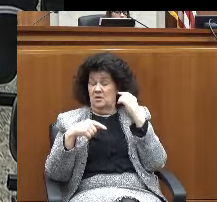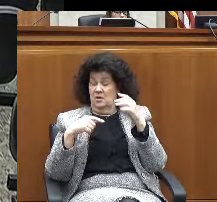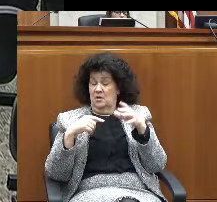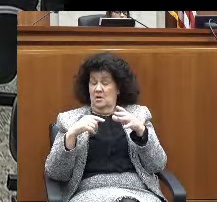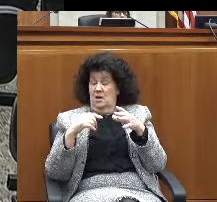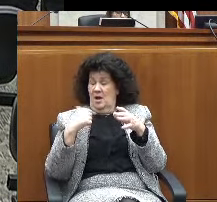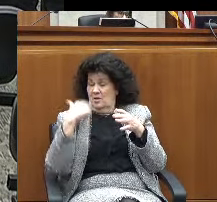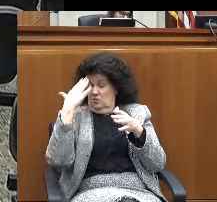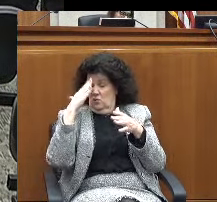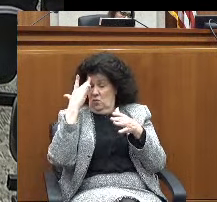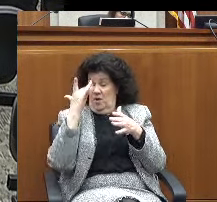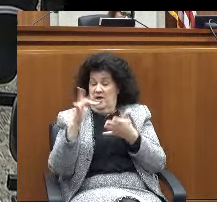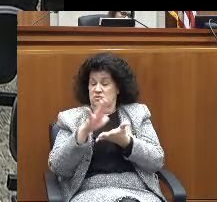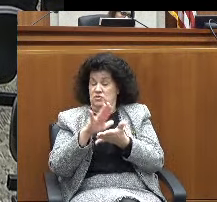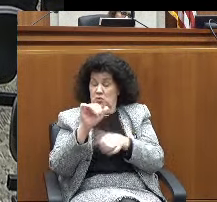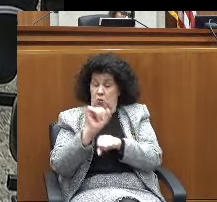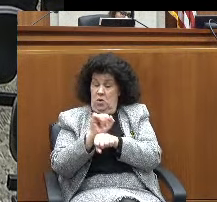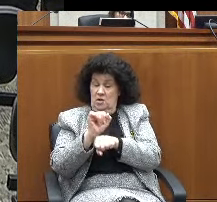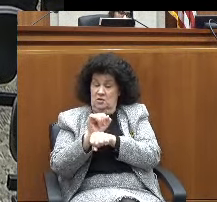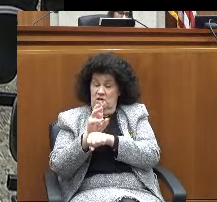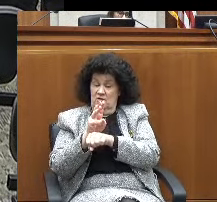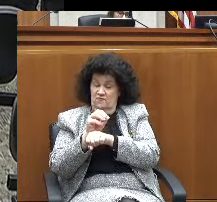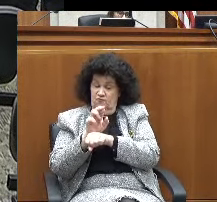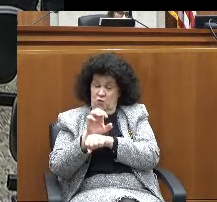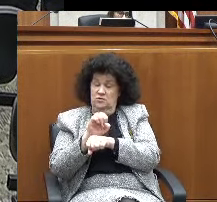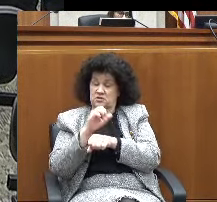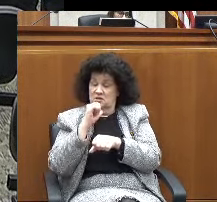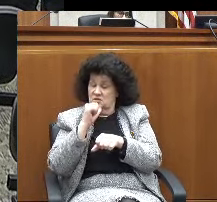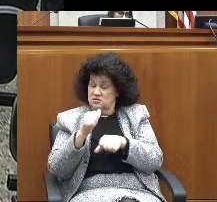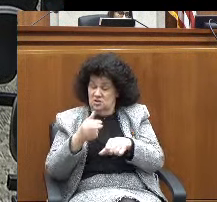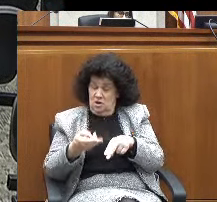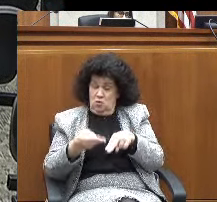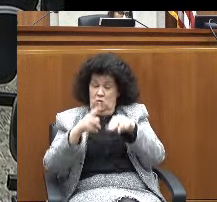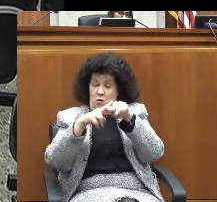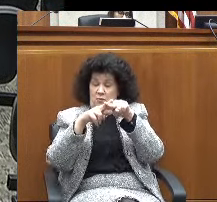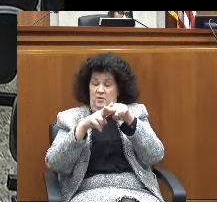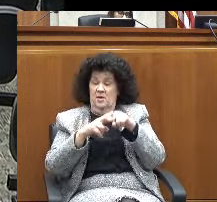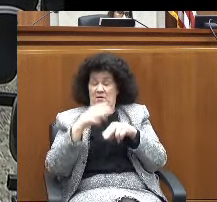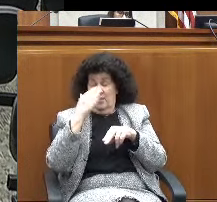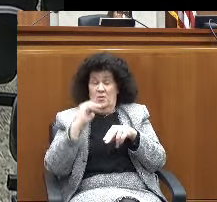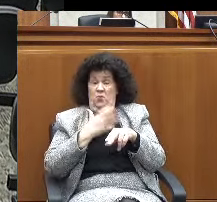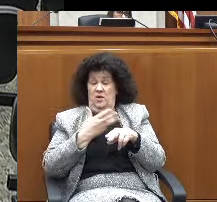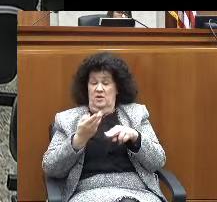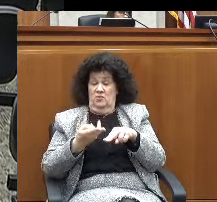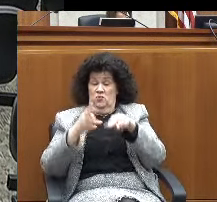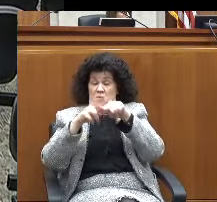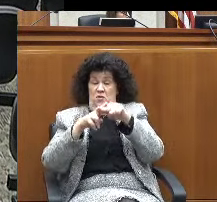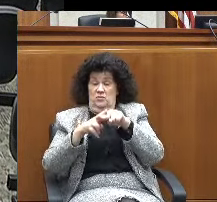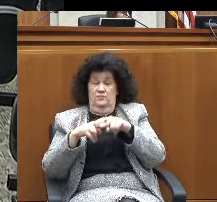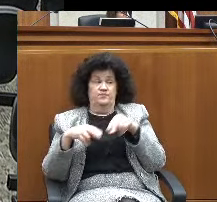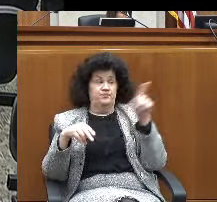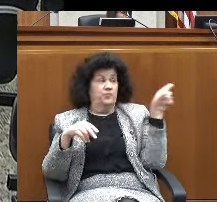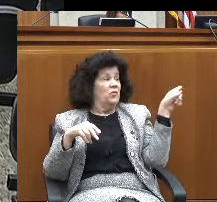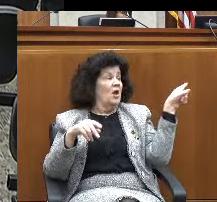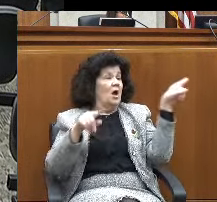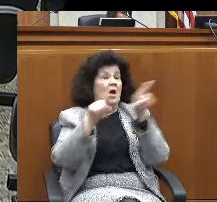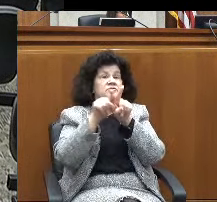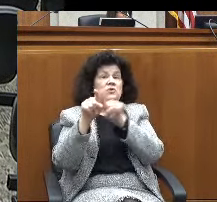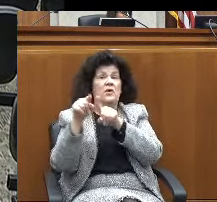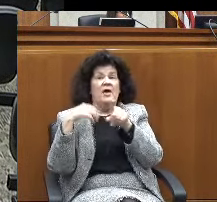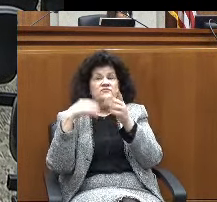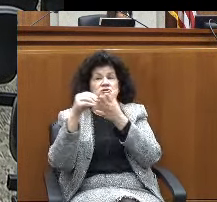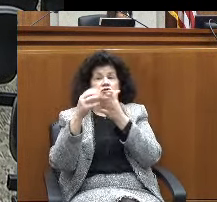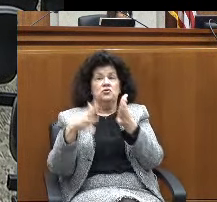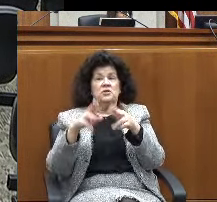because it seems to me schools across the state are adding positions that we've never had before. You also have a decline in enrollment of